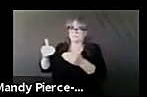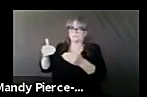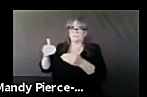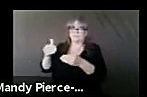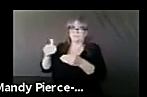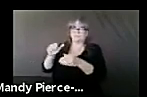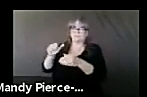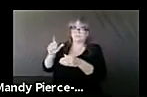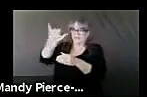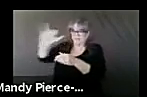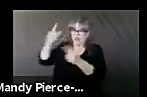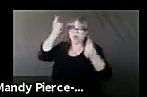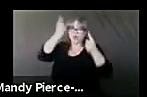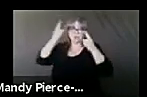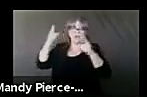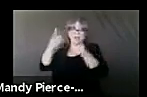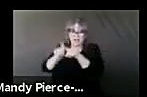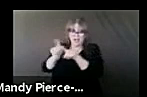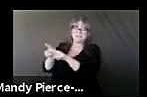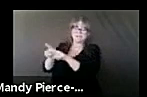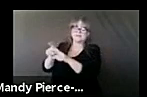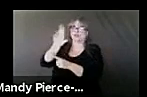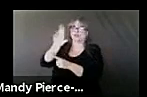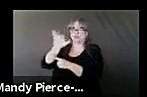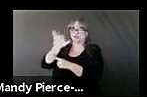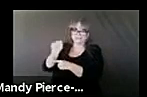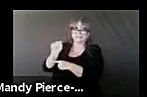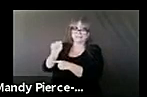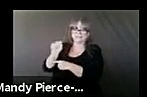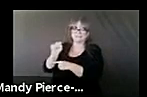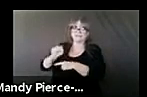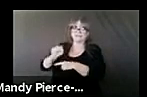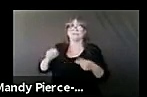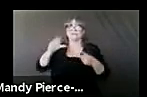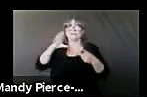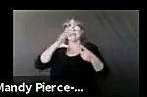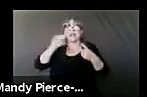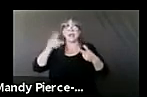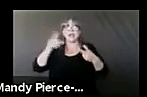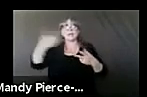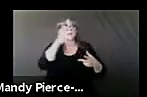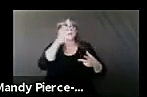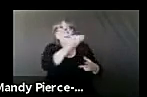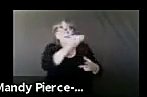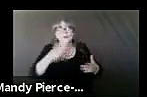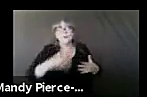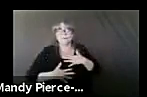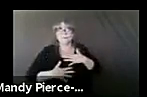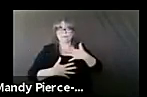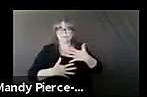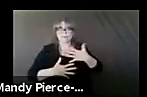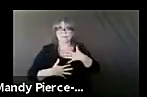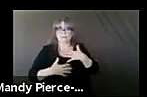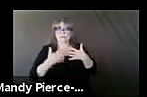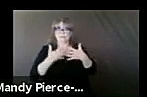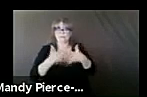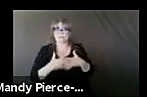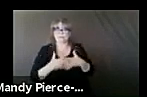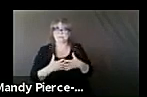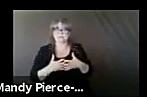instance, questions about ventilators use, if a hospital is finding that